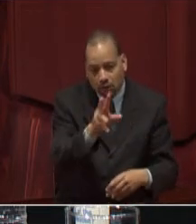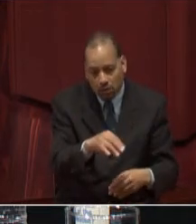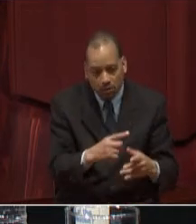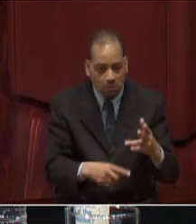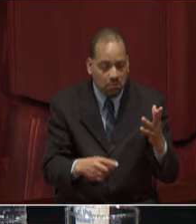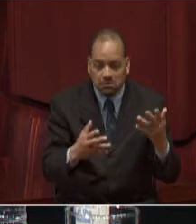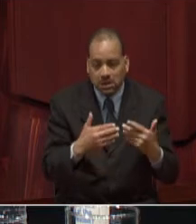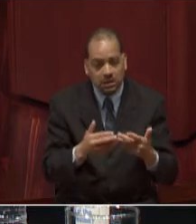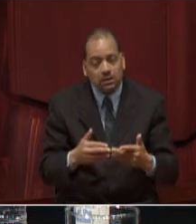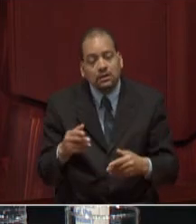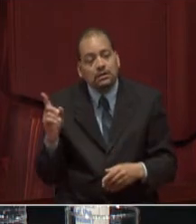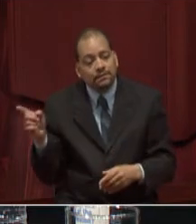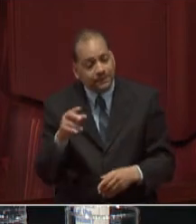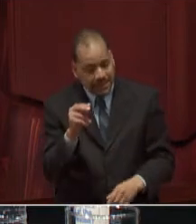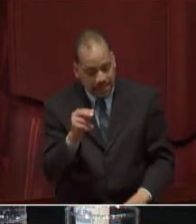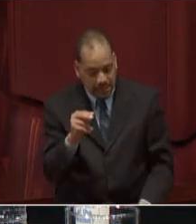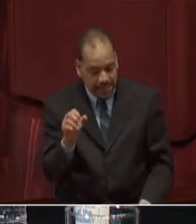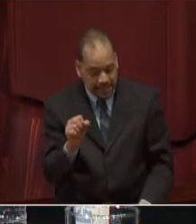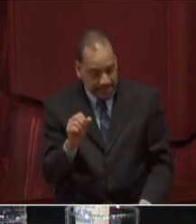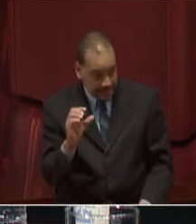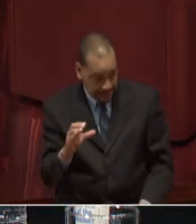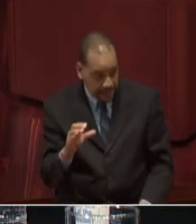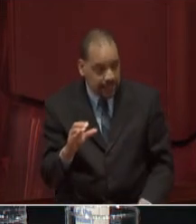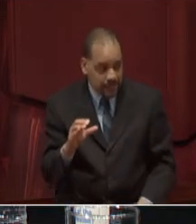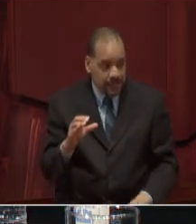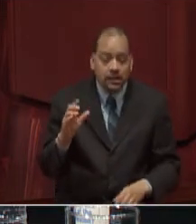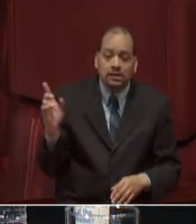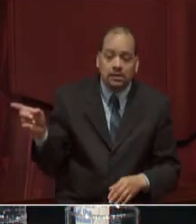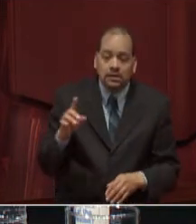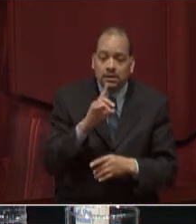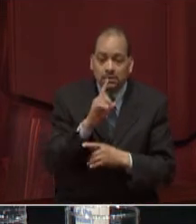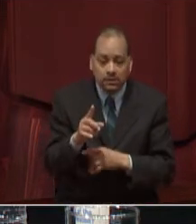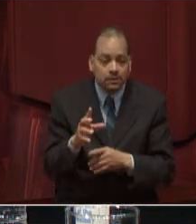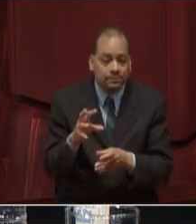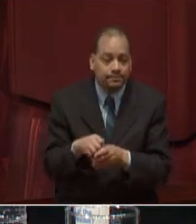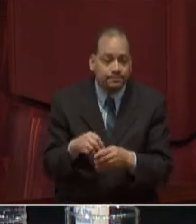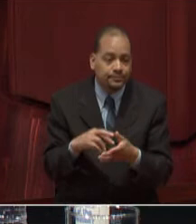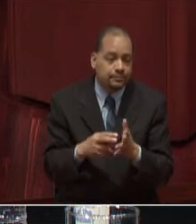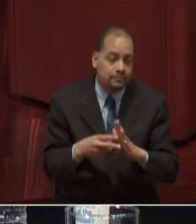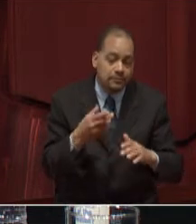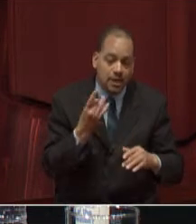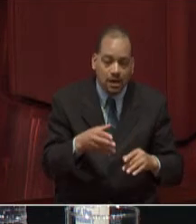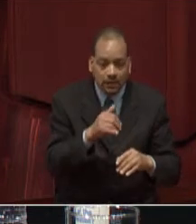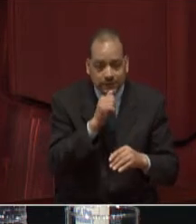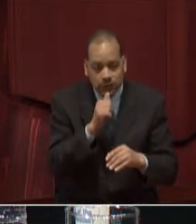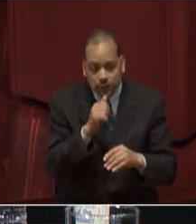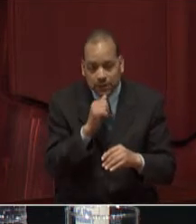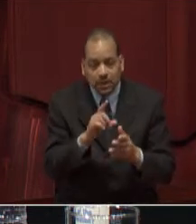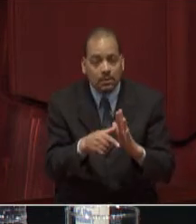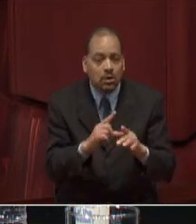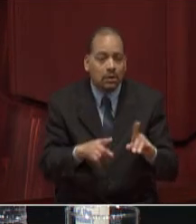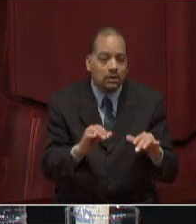So all of us would not deny that the White House dominated, and a lot of secrecy we can get into later. Mm-hmm. But the